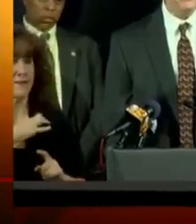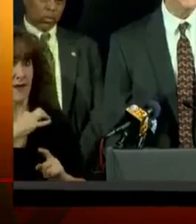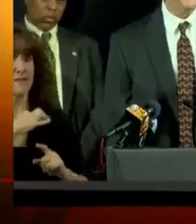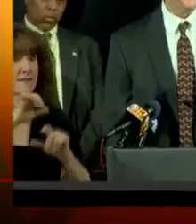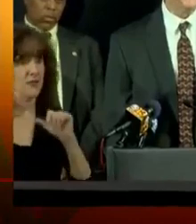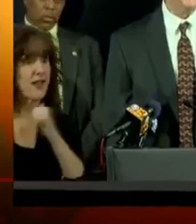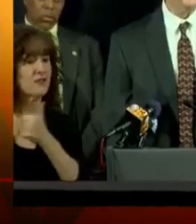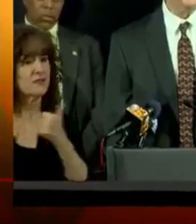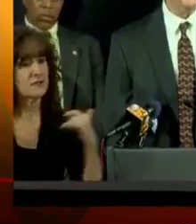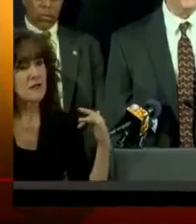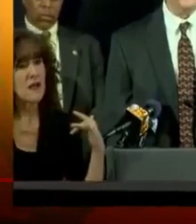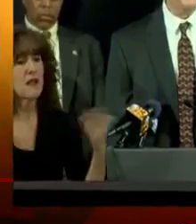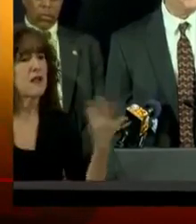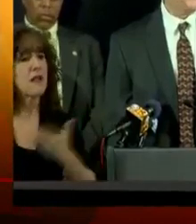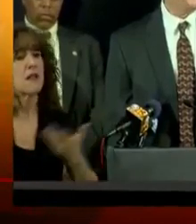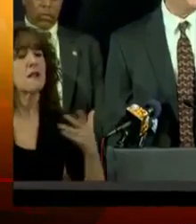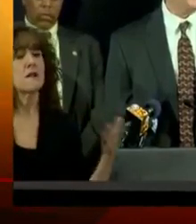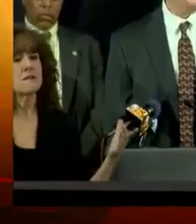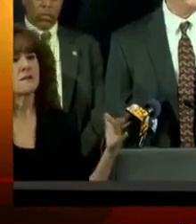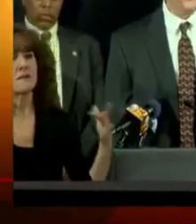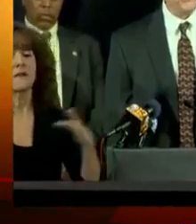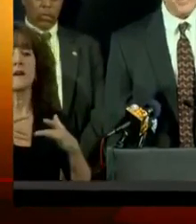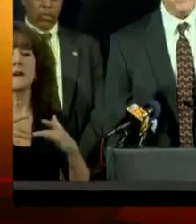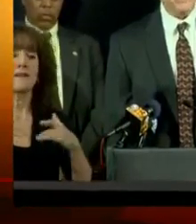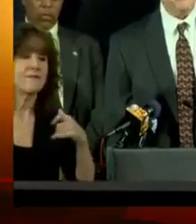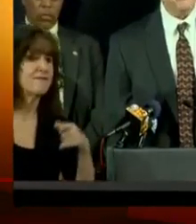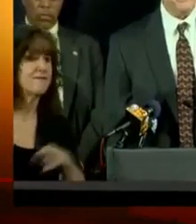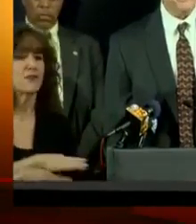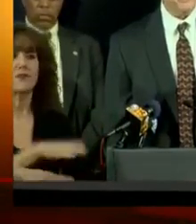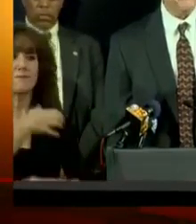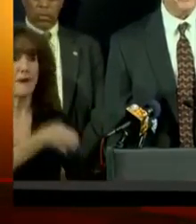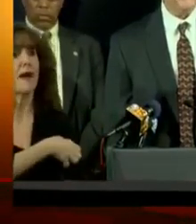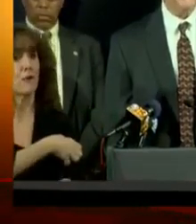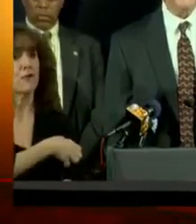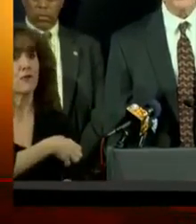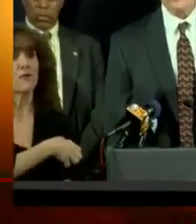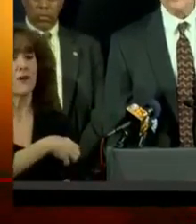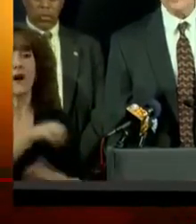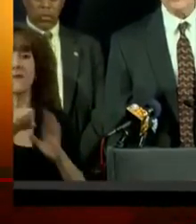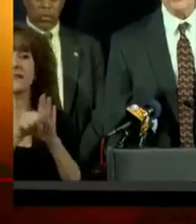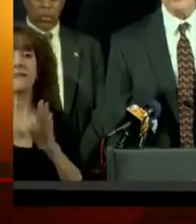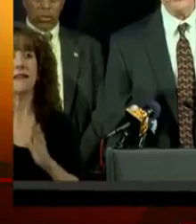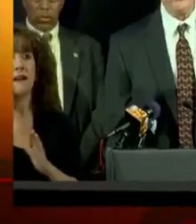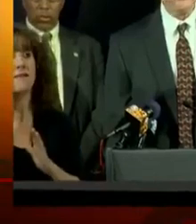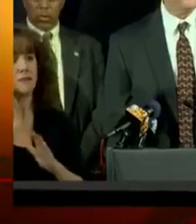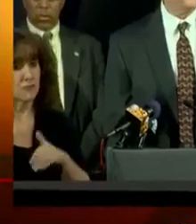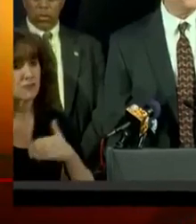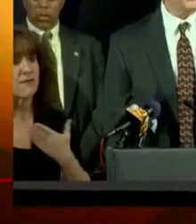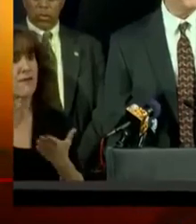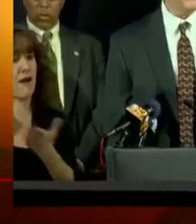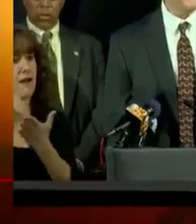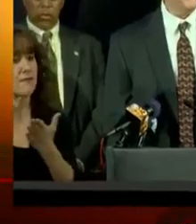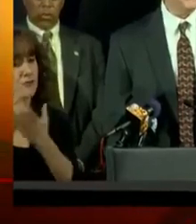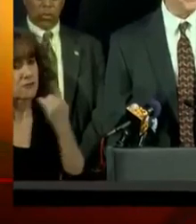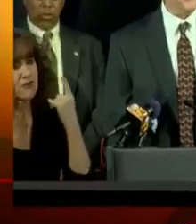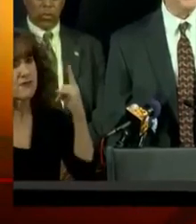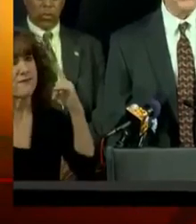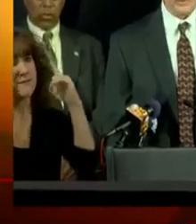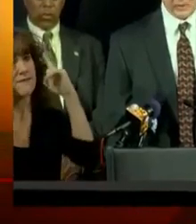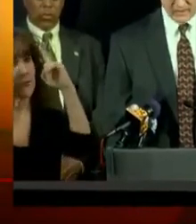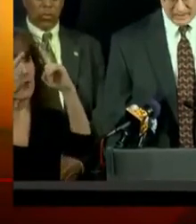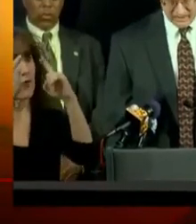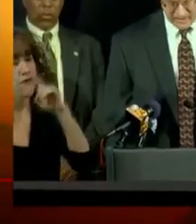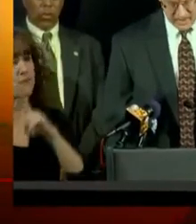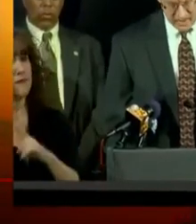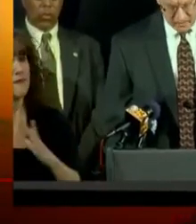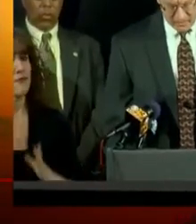organizations that are bringing the full weight of the state government to deliver resources to achieve the governor's goals,